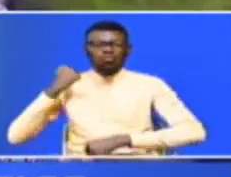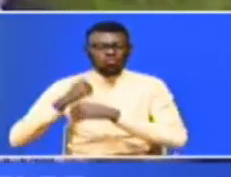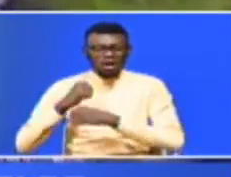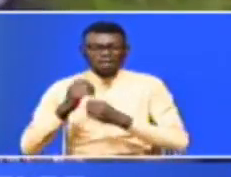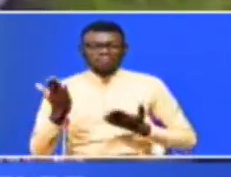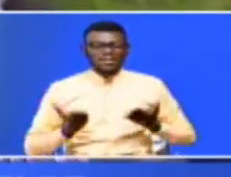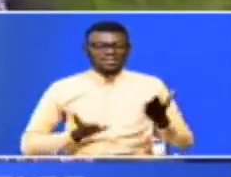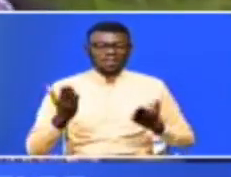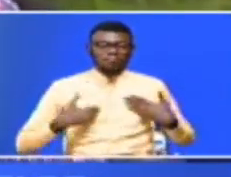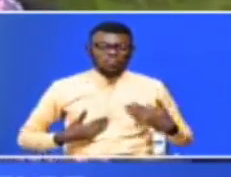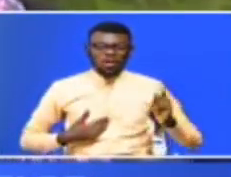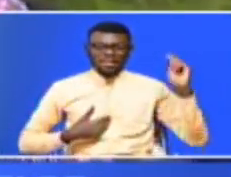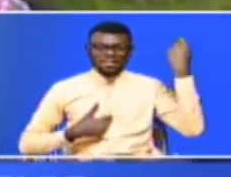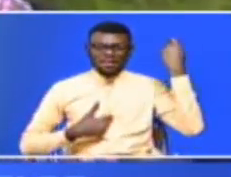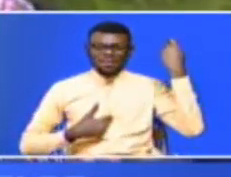Kenya.